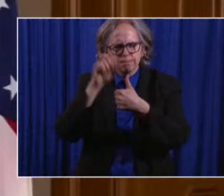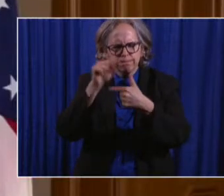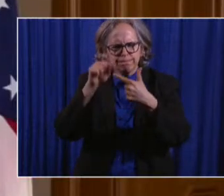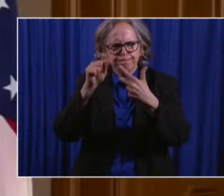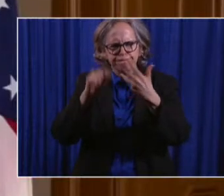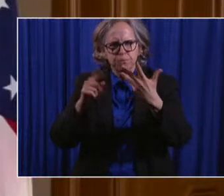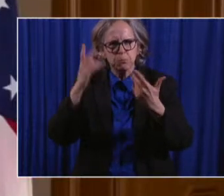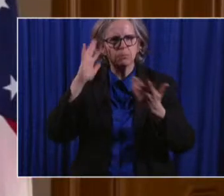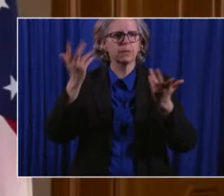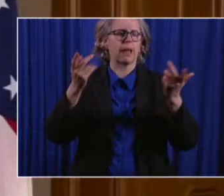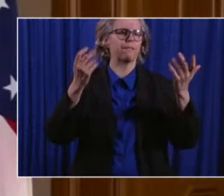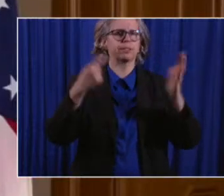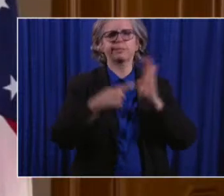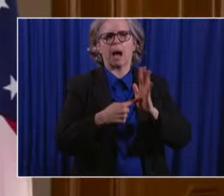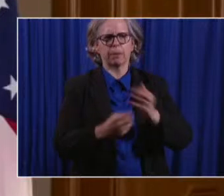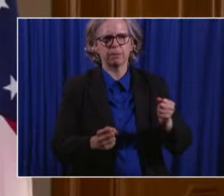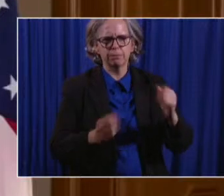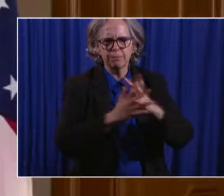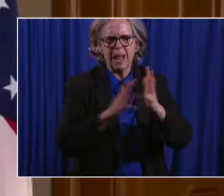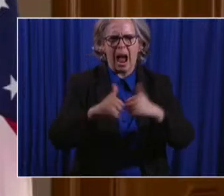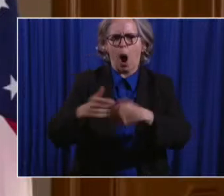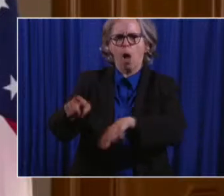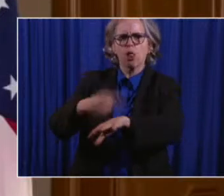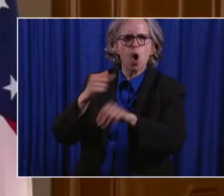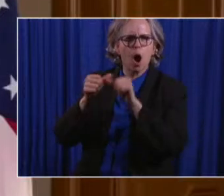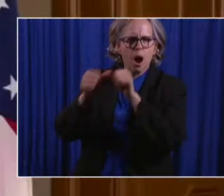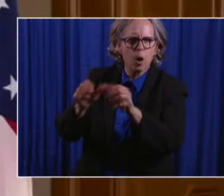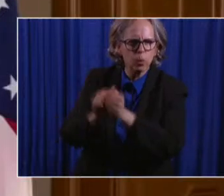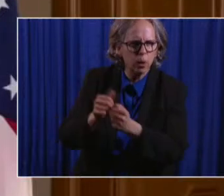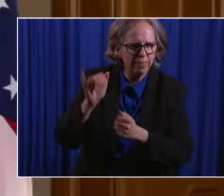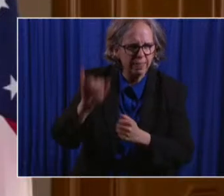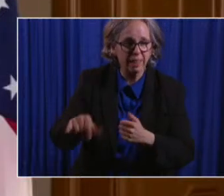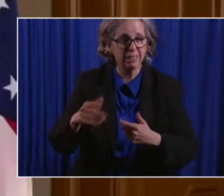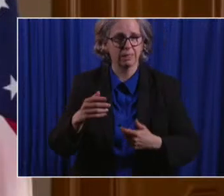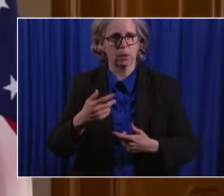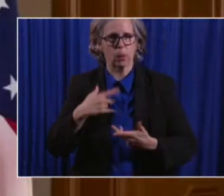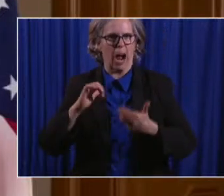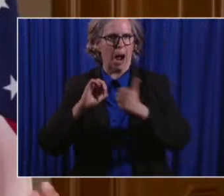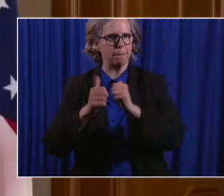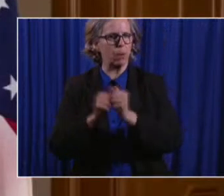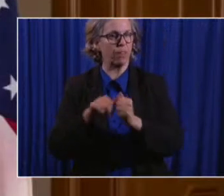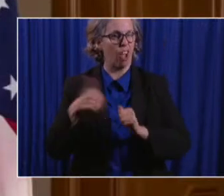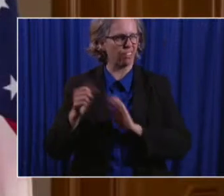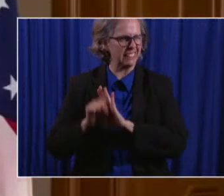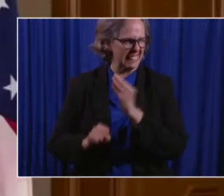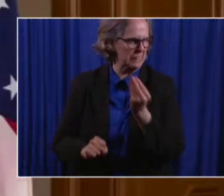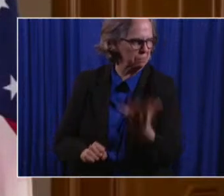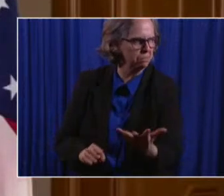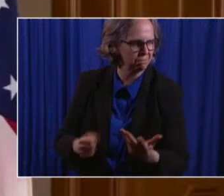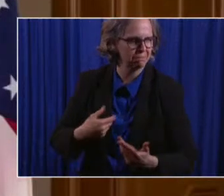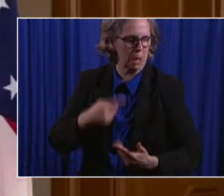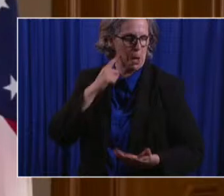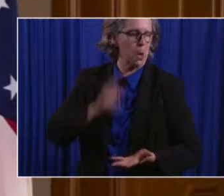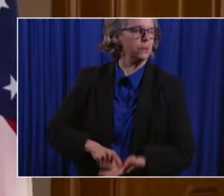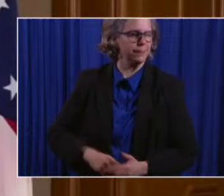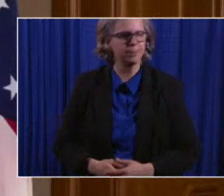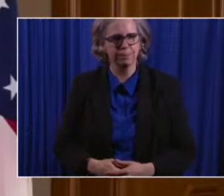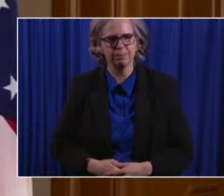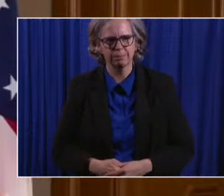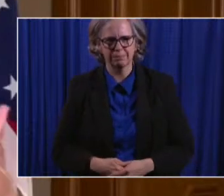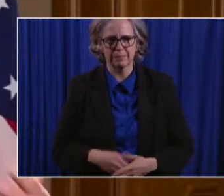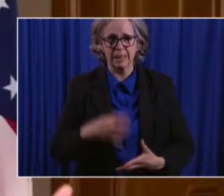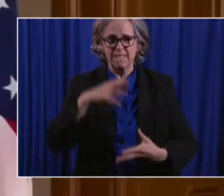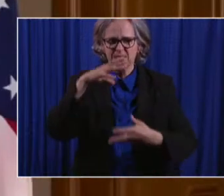other states. And so we obviously take that into consideration. We don't play in every game necessarily,